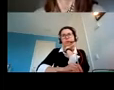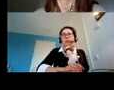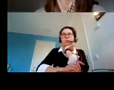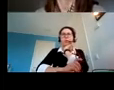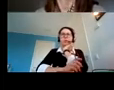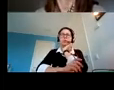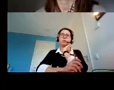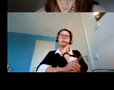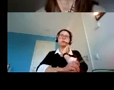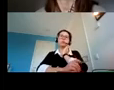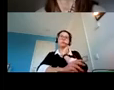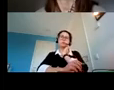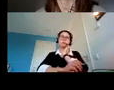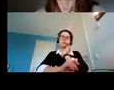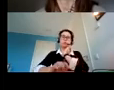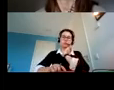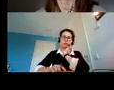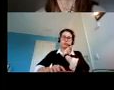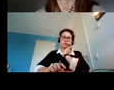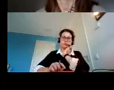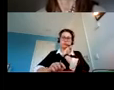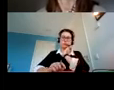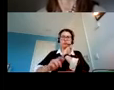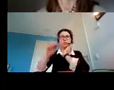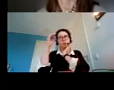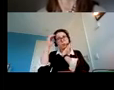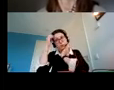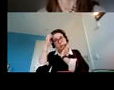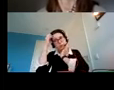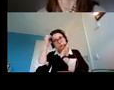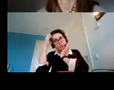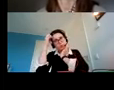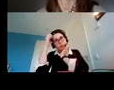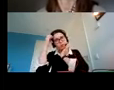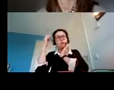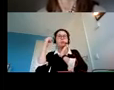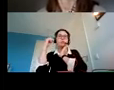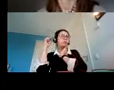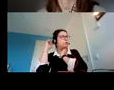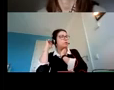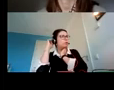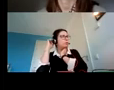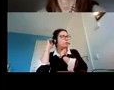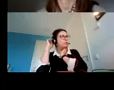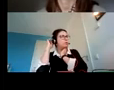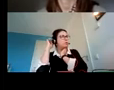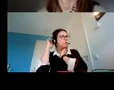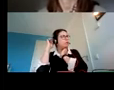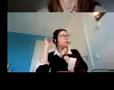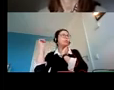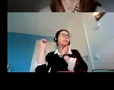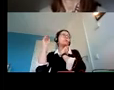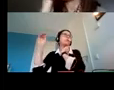Okay, so just to recap very briefly for everybody the content of the National Action Plan, these are the